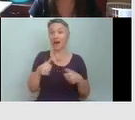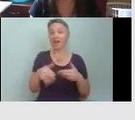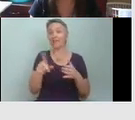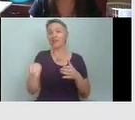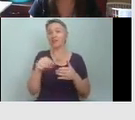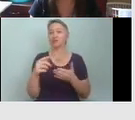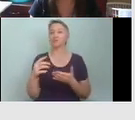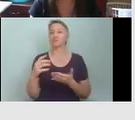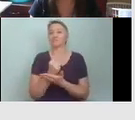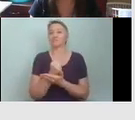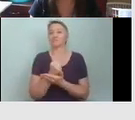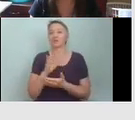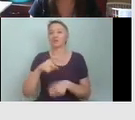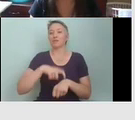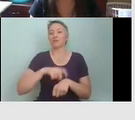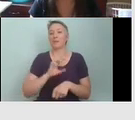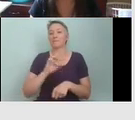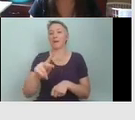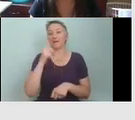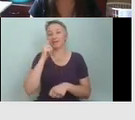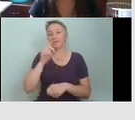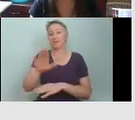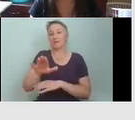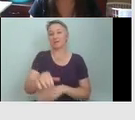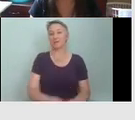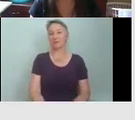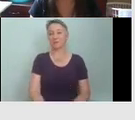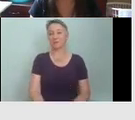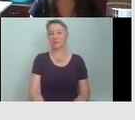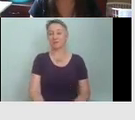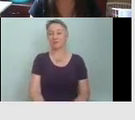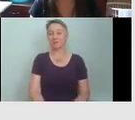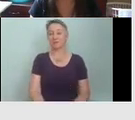bit of your time back this afternoon.